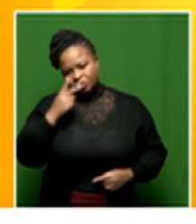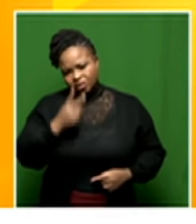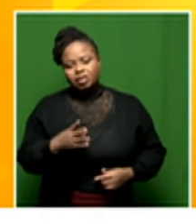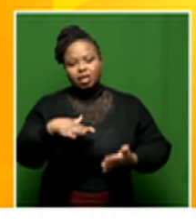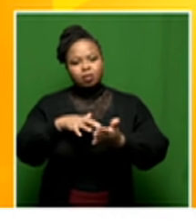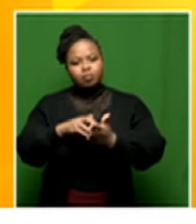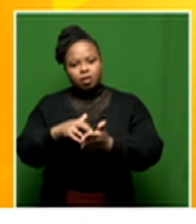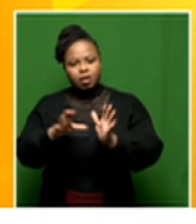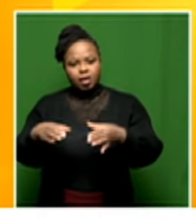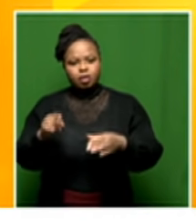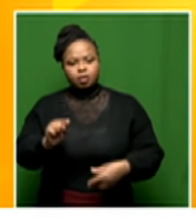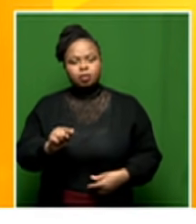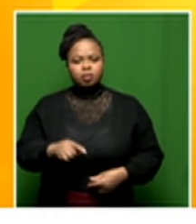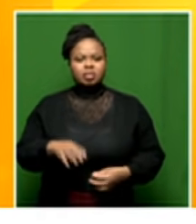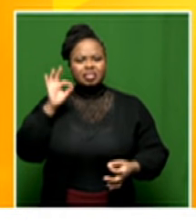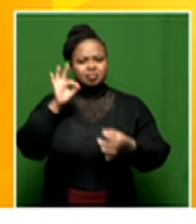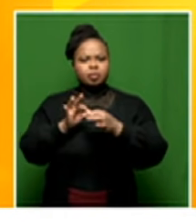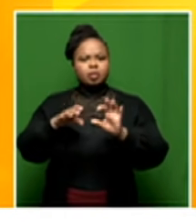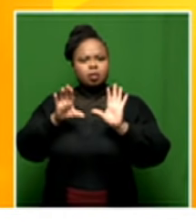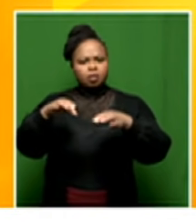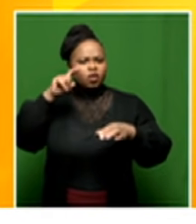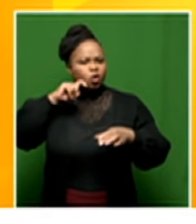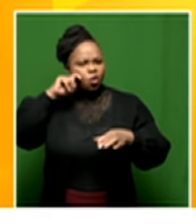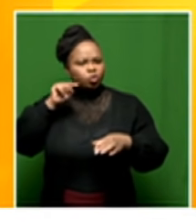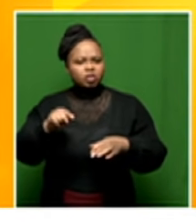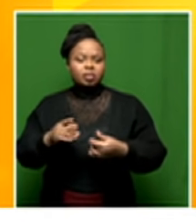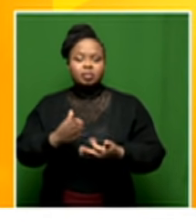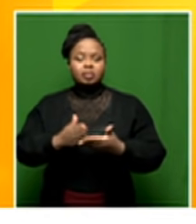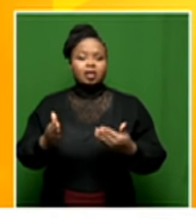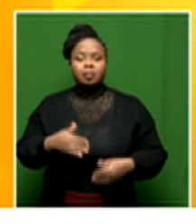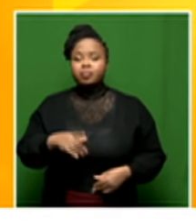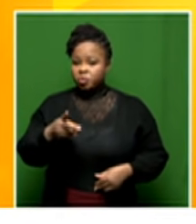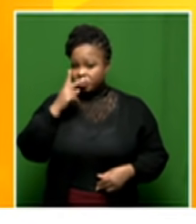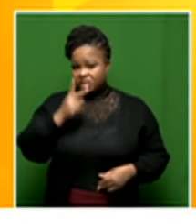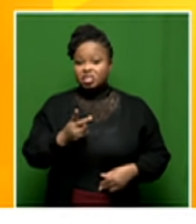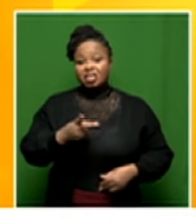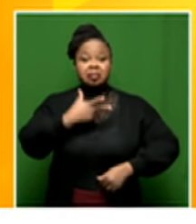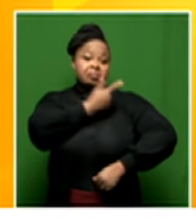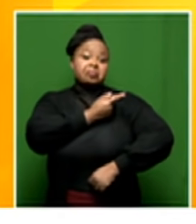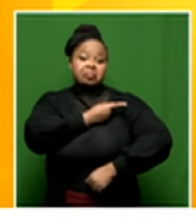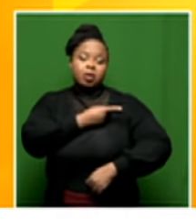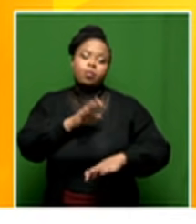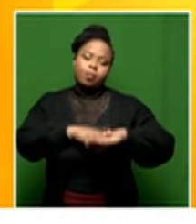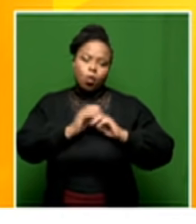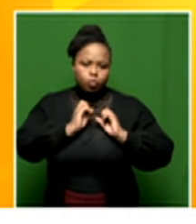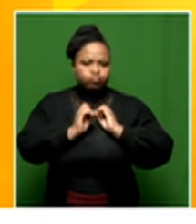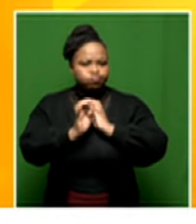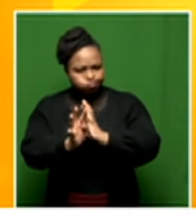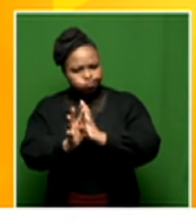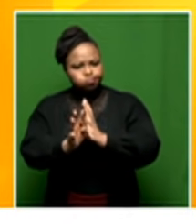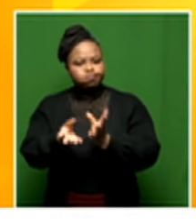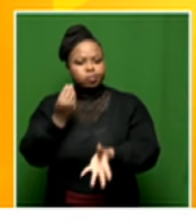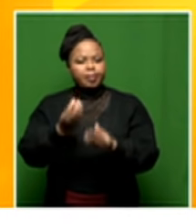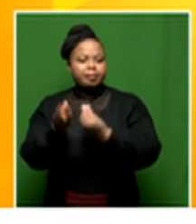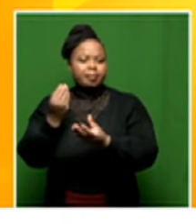especially those in specific age categories with comorbidities, receive the vaccine as soon as possible, because that, again,